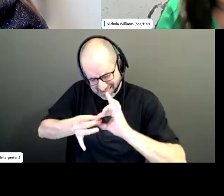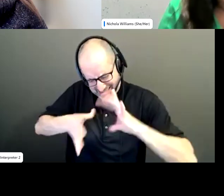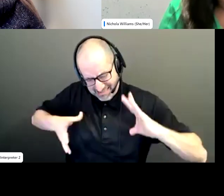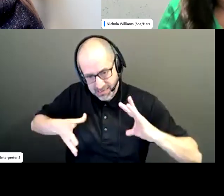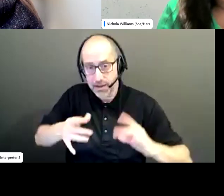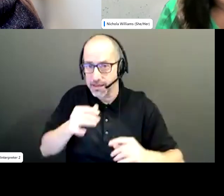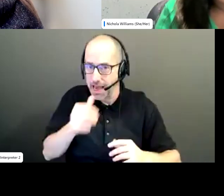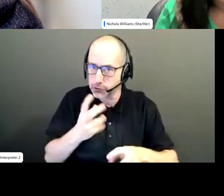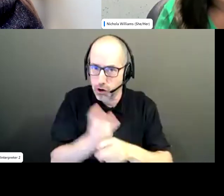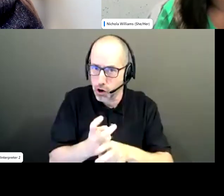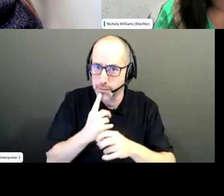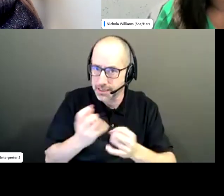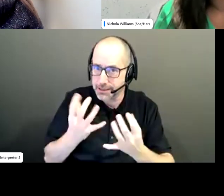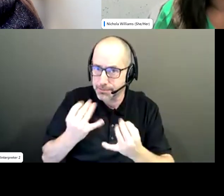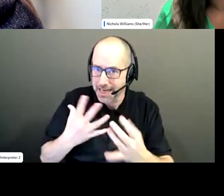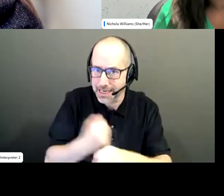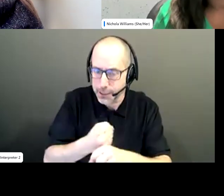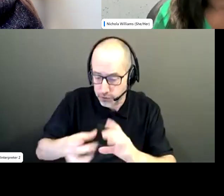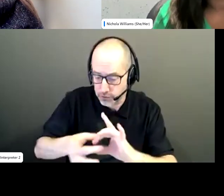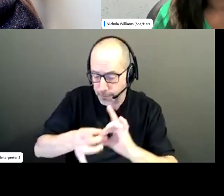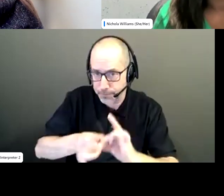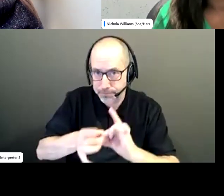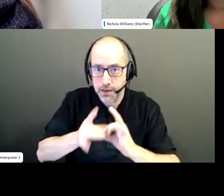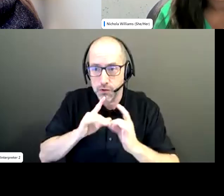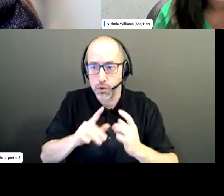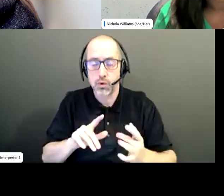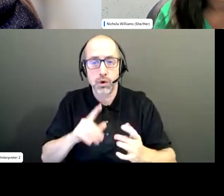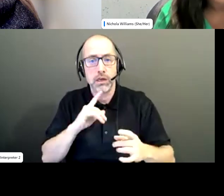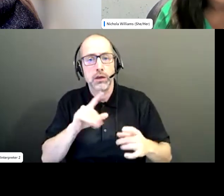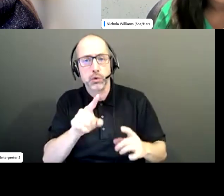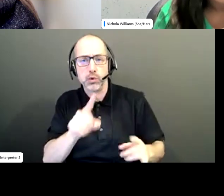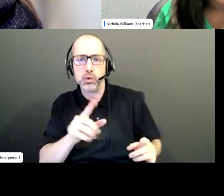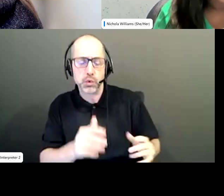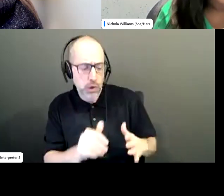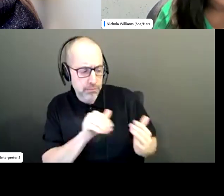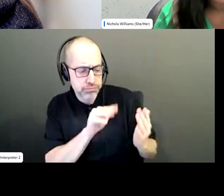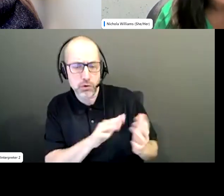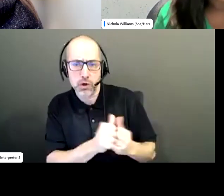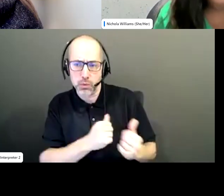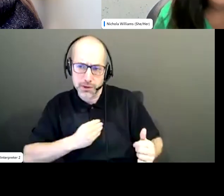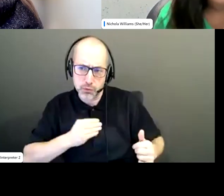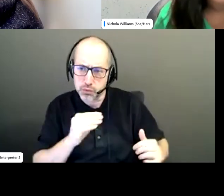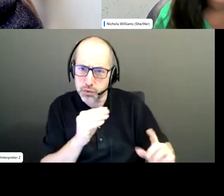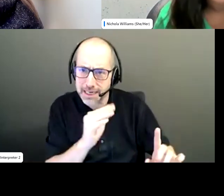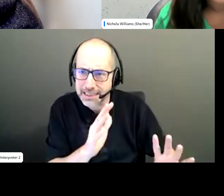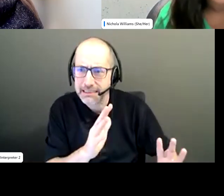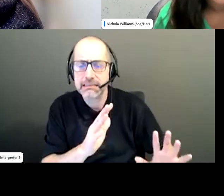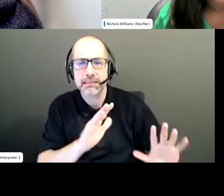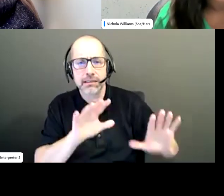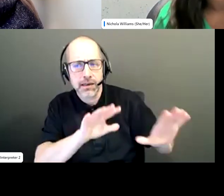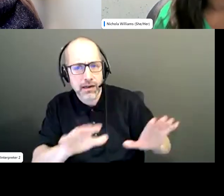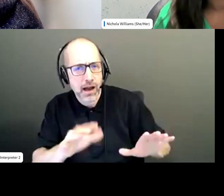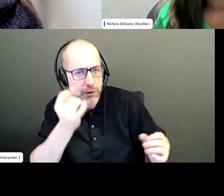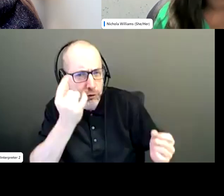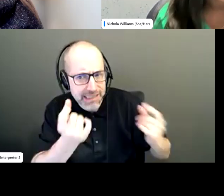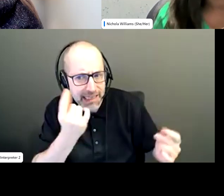not me. So it's just leading with grace and empathy and understanding that it's not black and white. There's